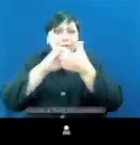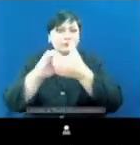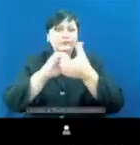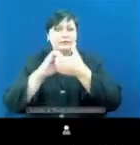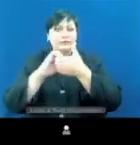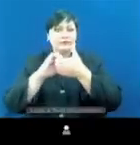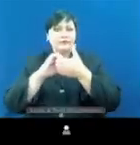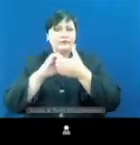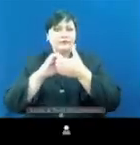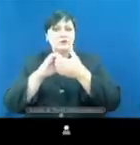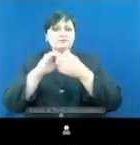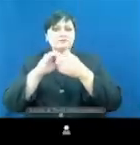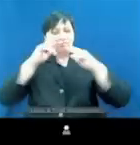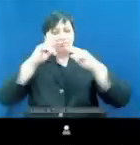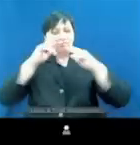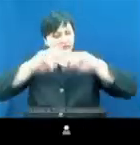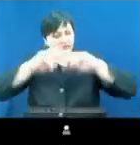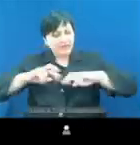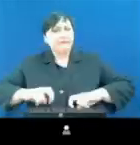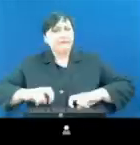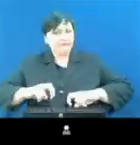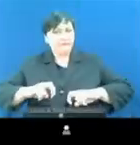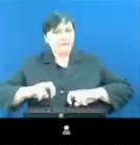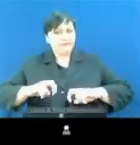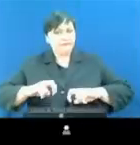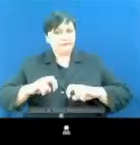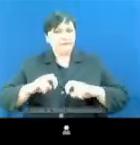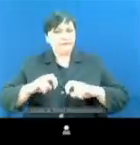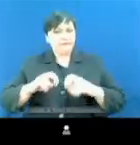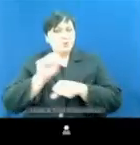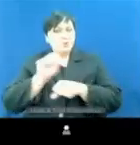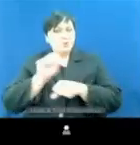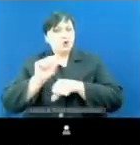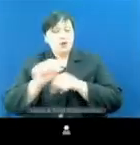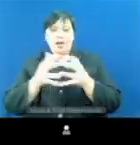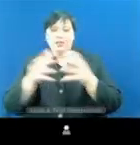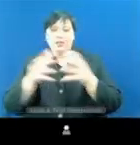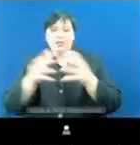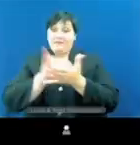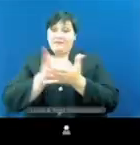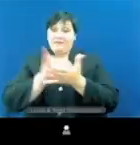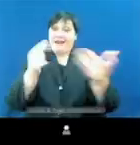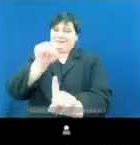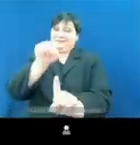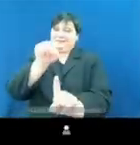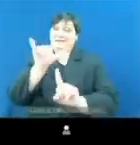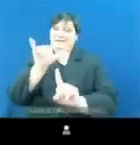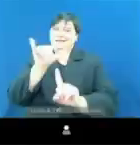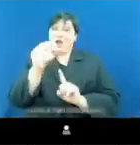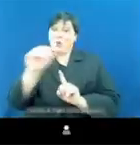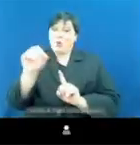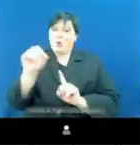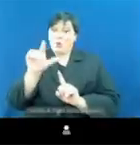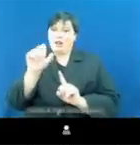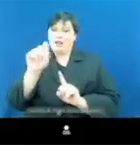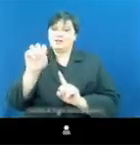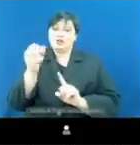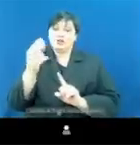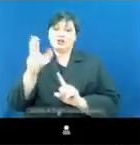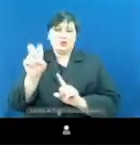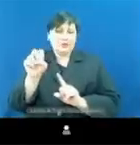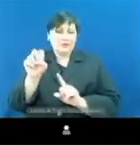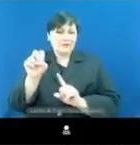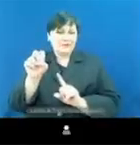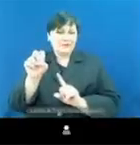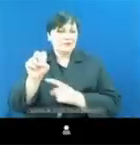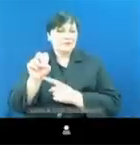reflective analysis that we talked about earlier, a lot of it happens on that listserv. We have